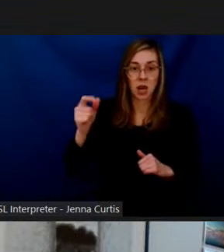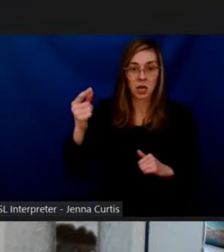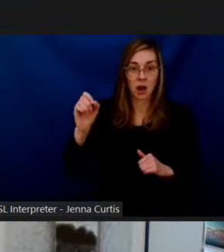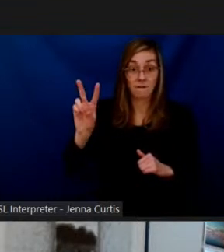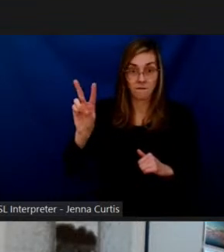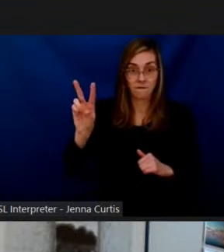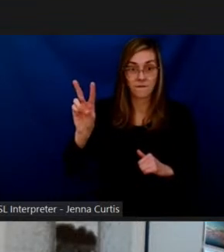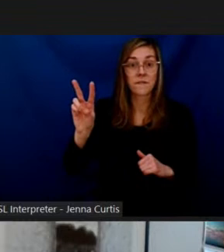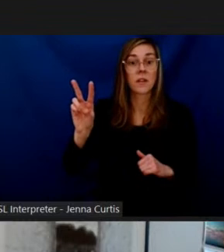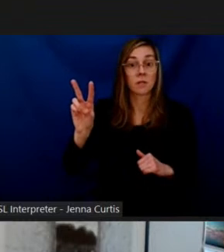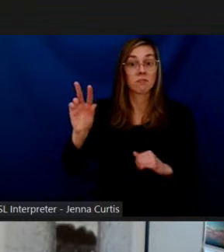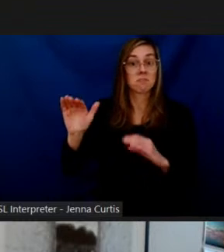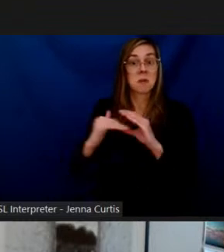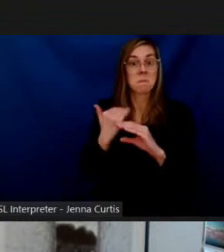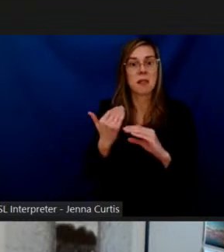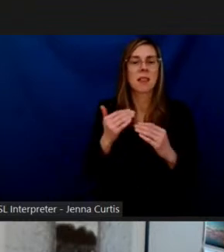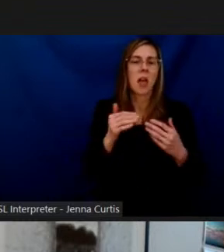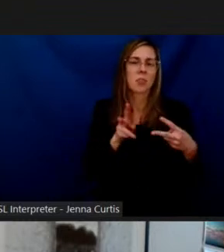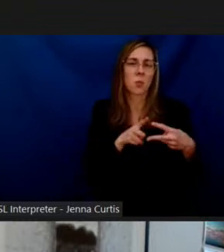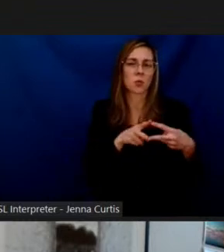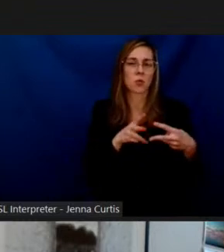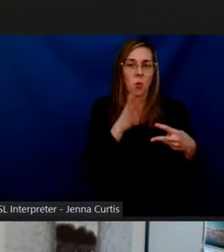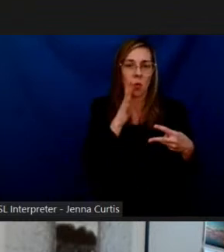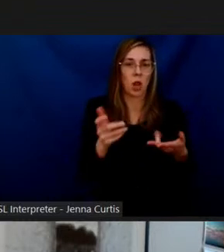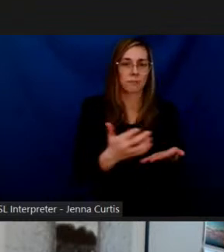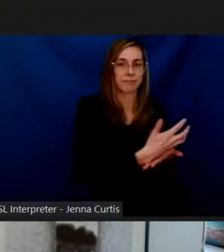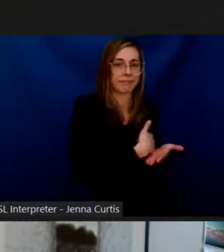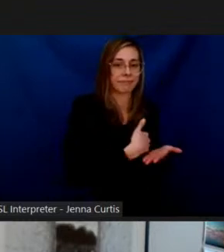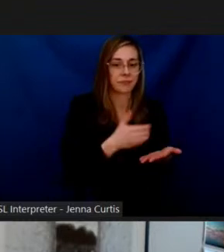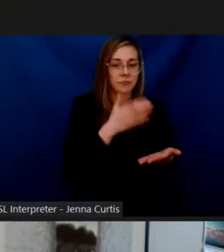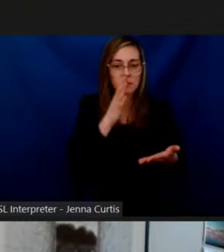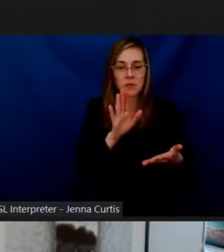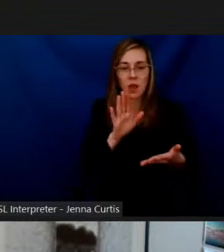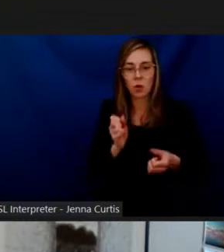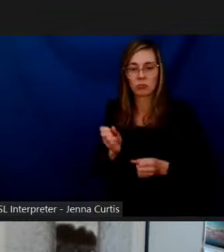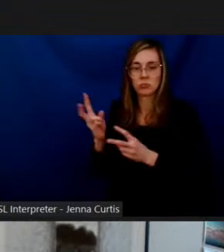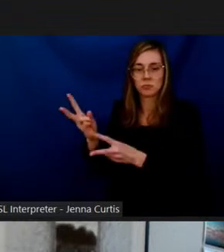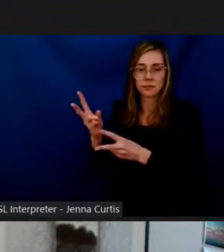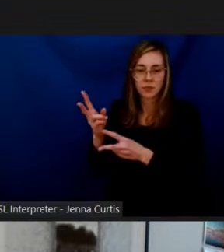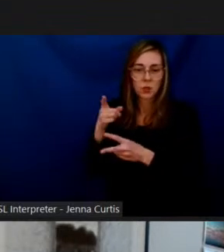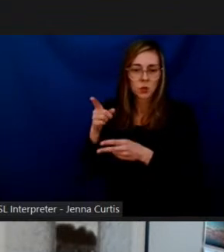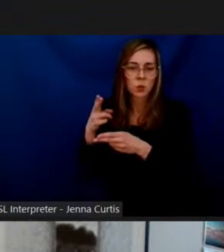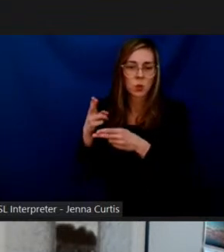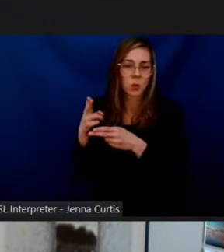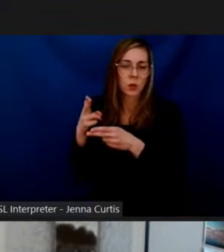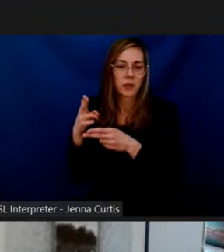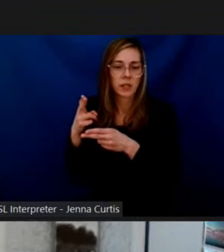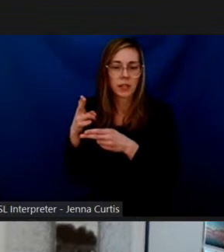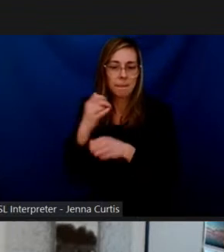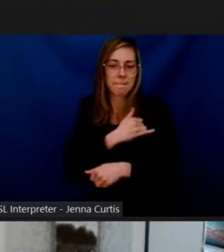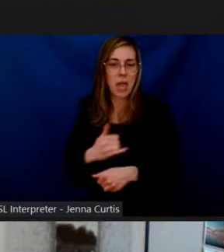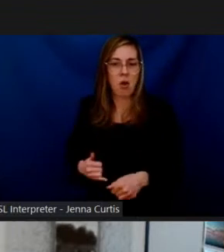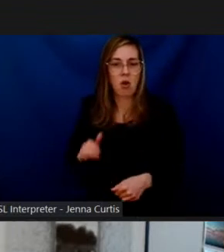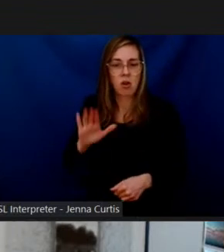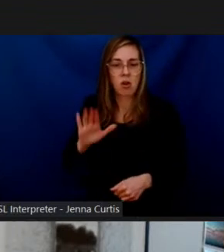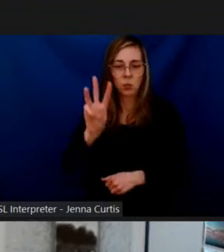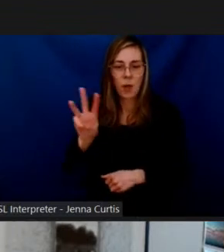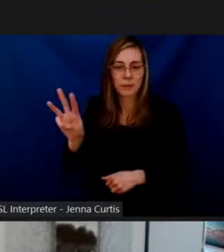website under the temporary alternative shelter site tab. And then next week, we'll have a little bit more